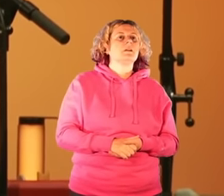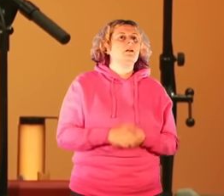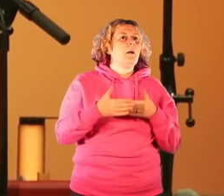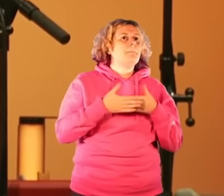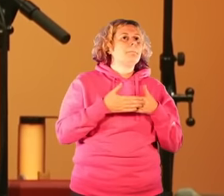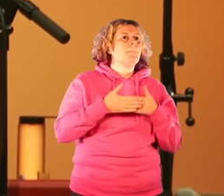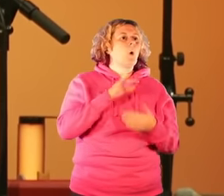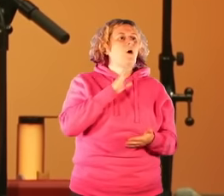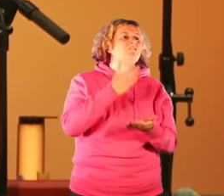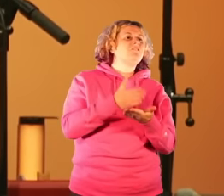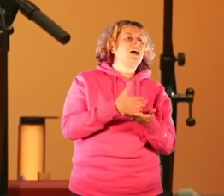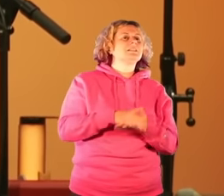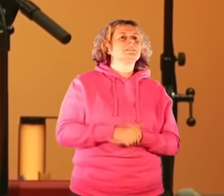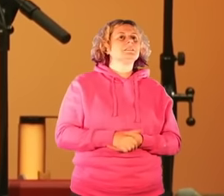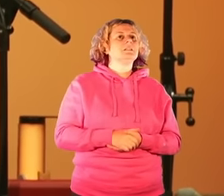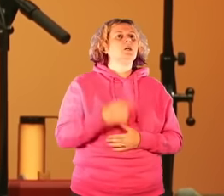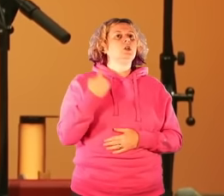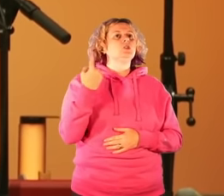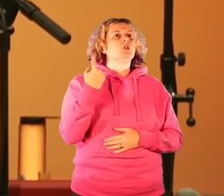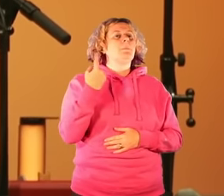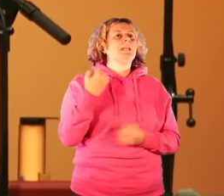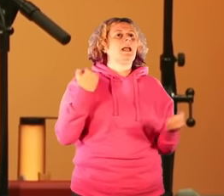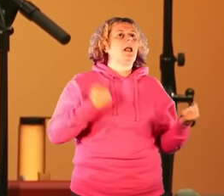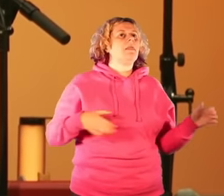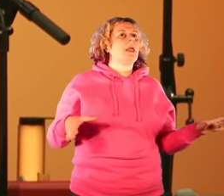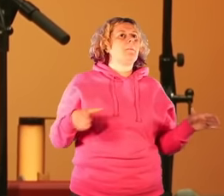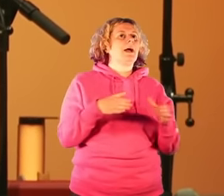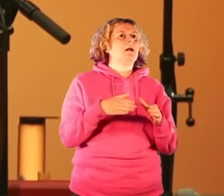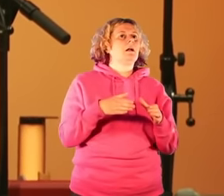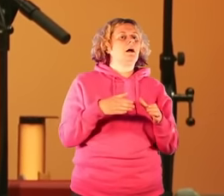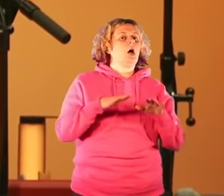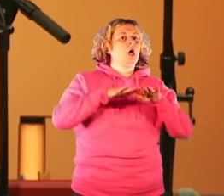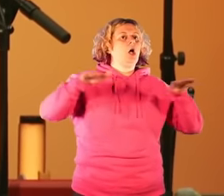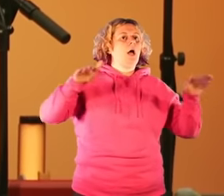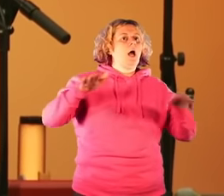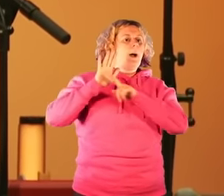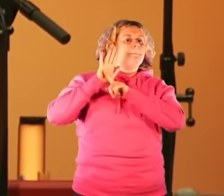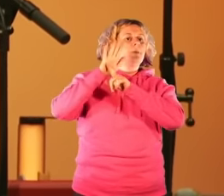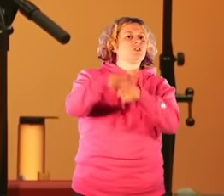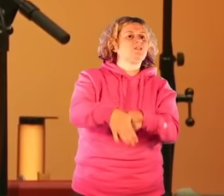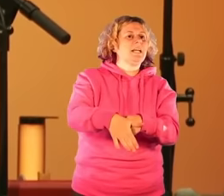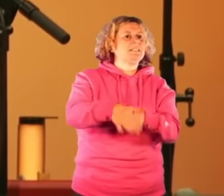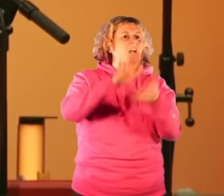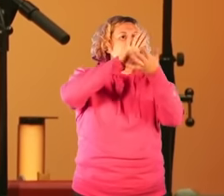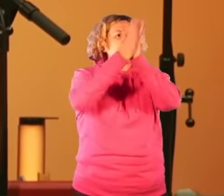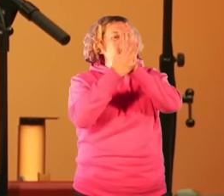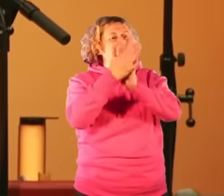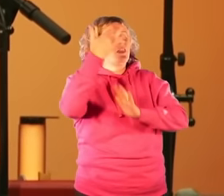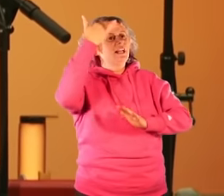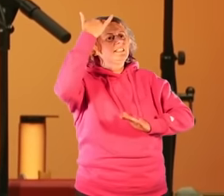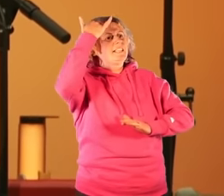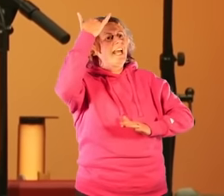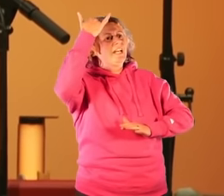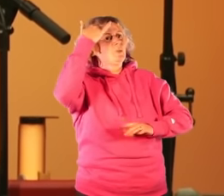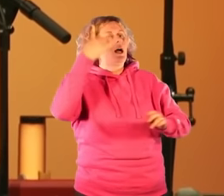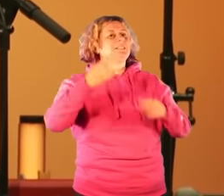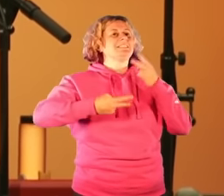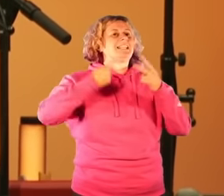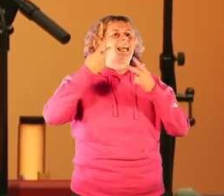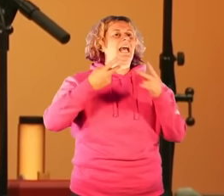got? Okay, someone in the band once got pushed off a stage and fractured their skull while singing a song at a